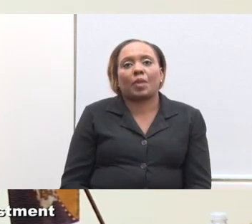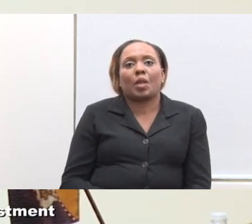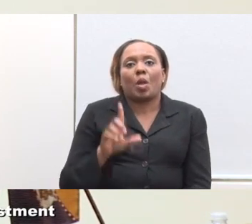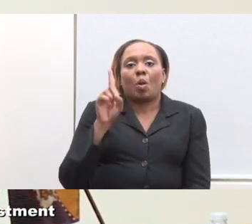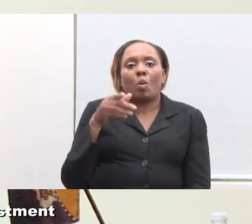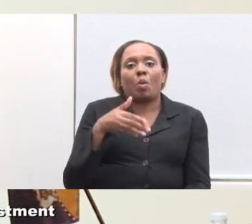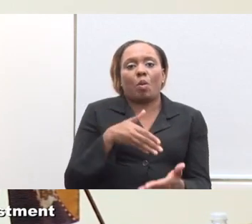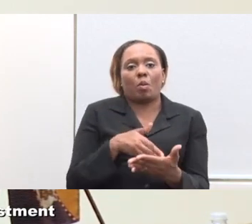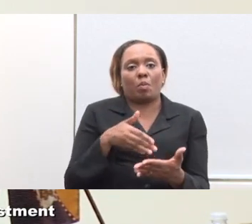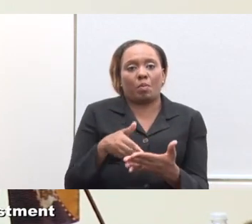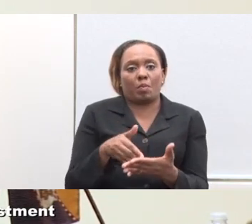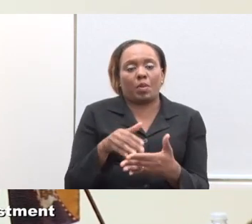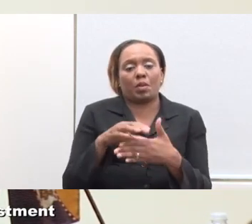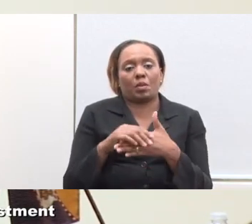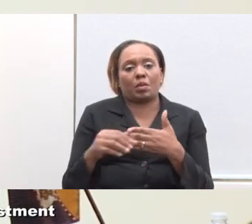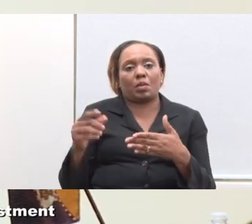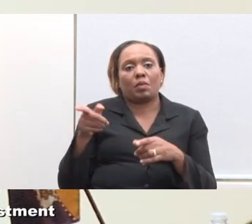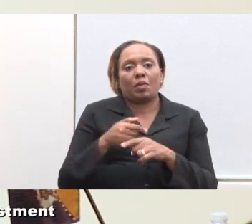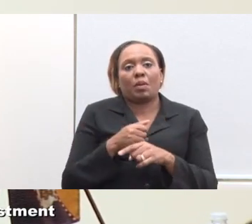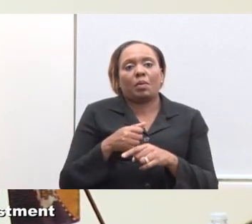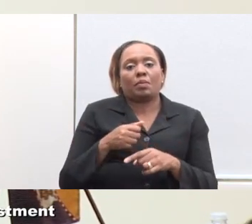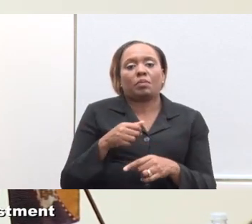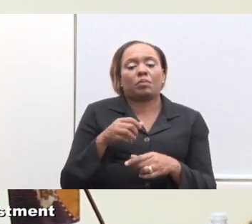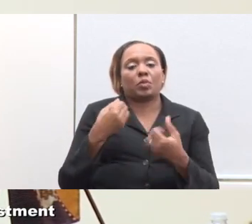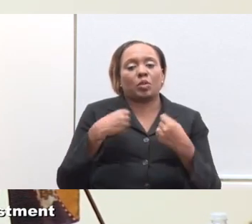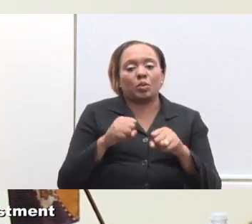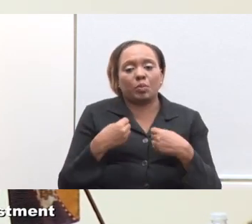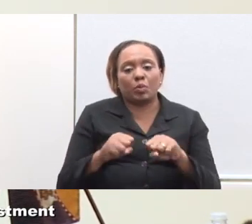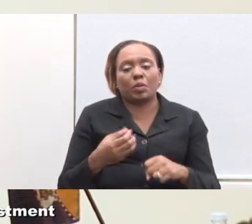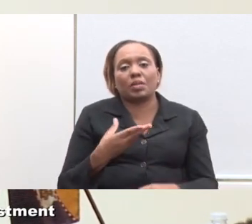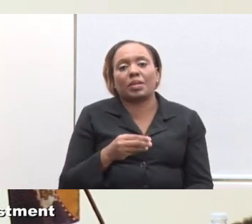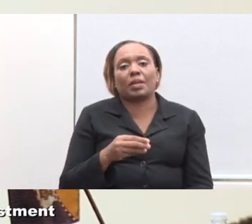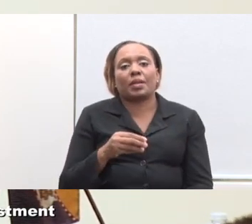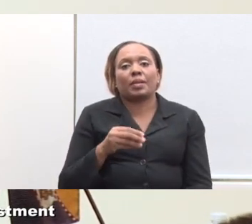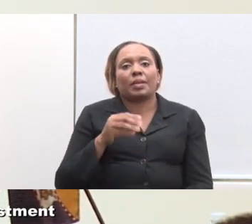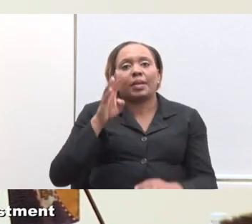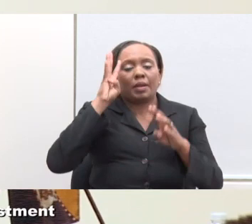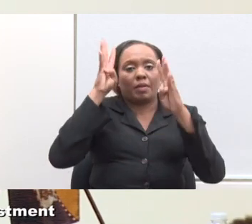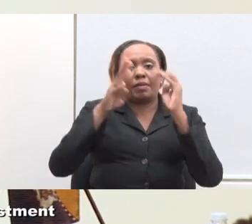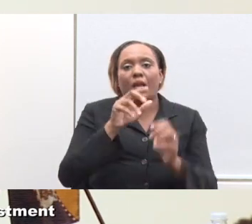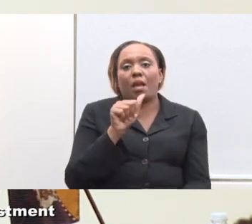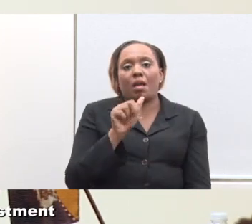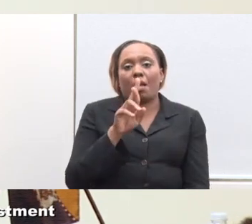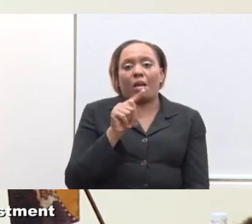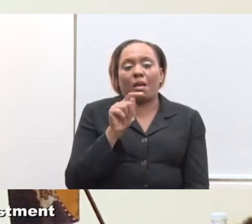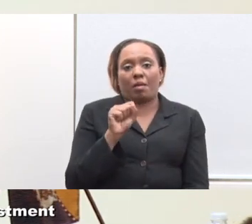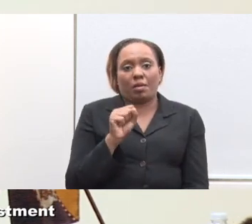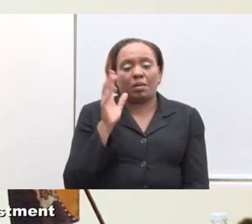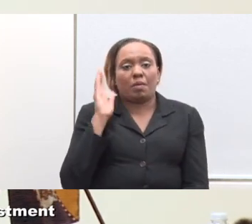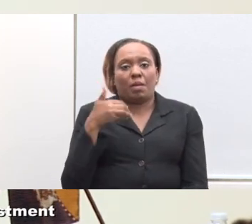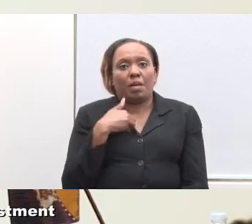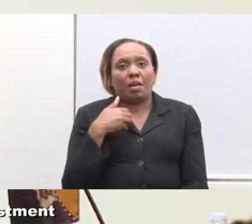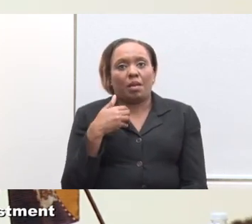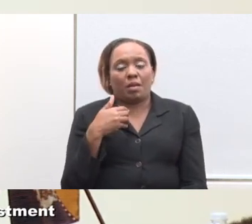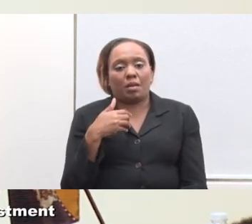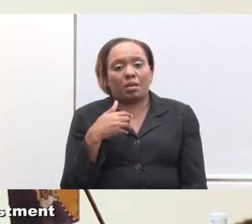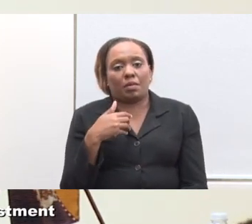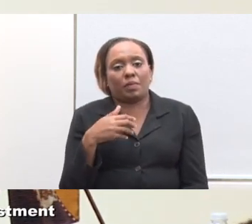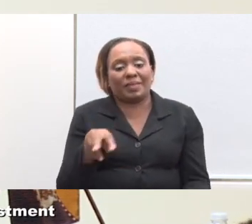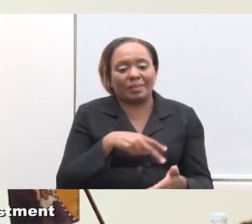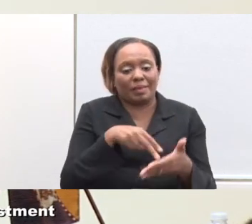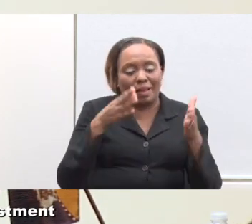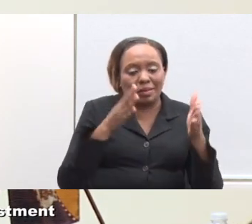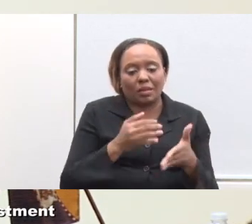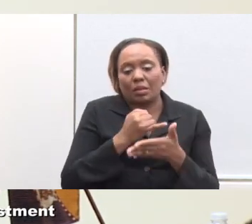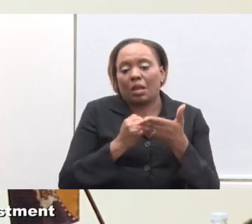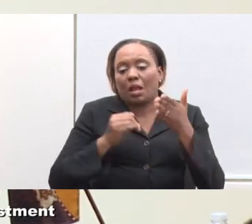Arts and Sports Development Fund in order to fund a program dedicated to be able to have the artists, the dancers,